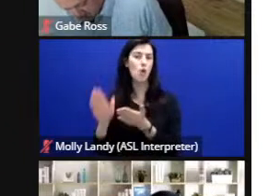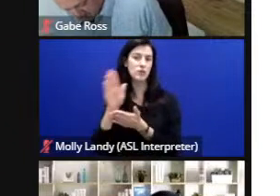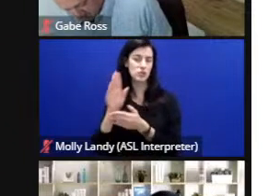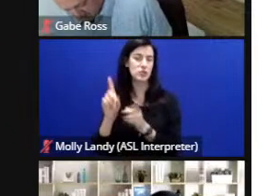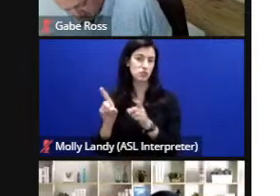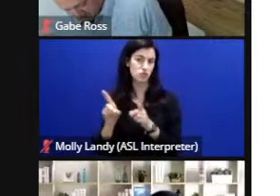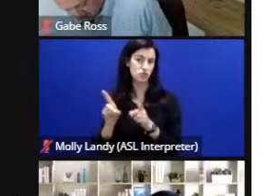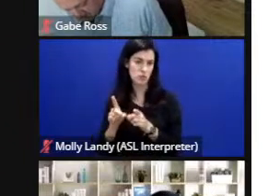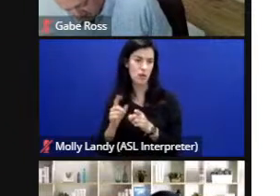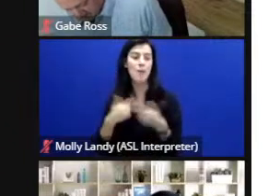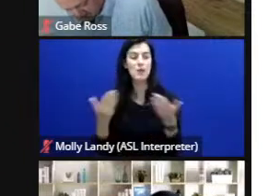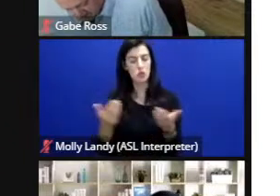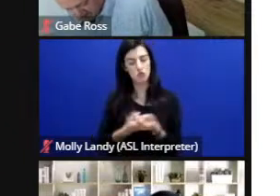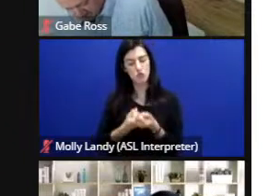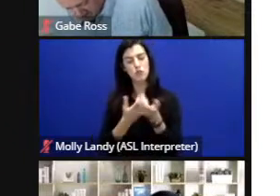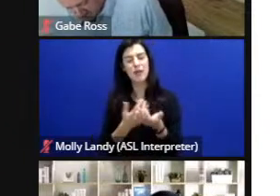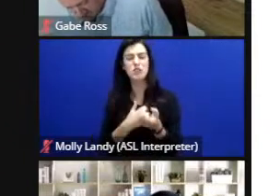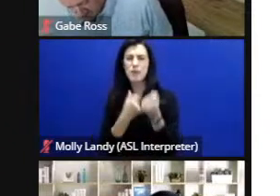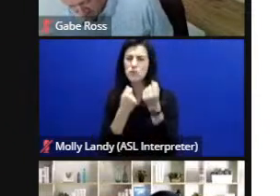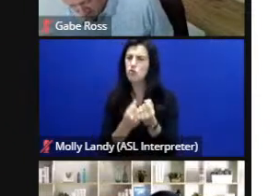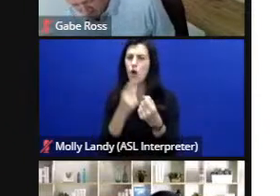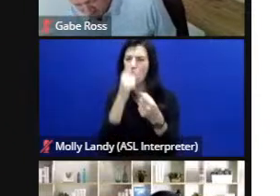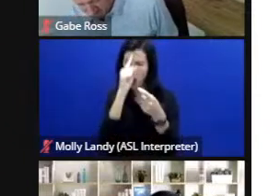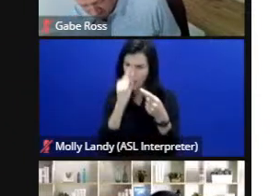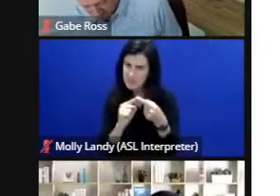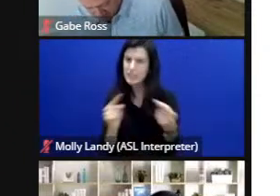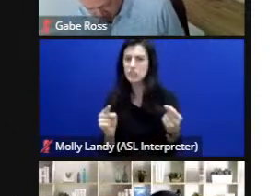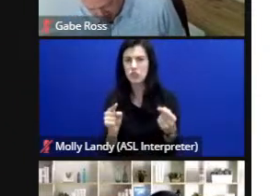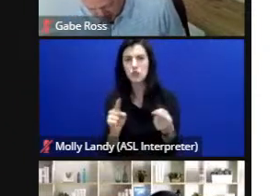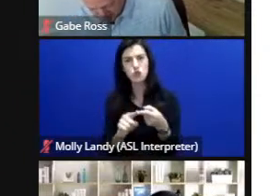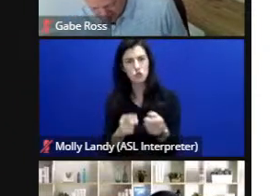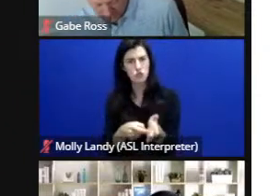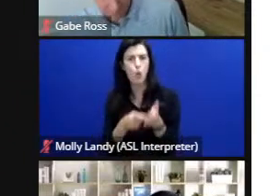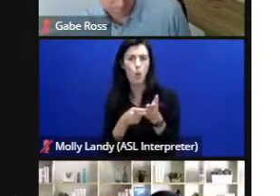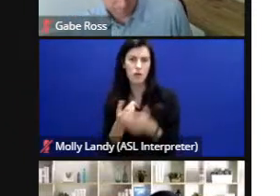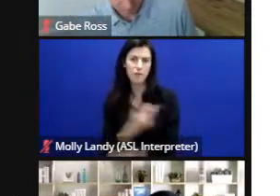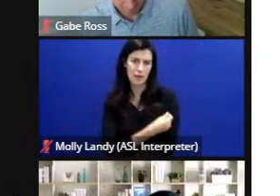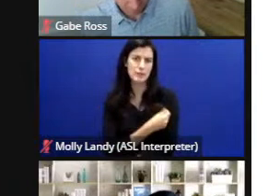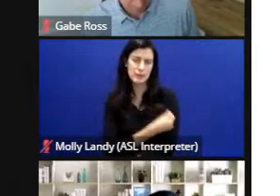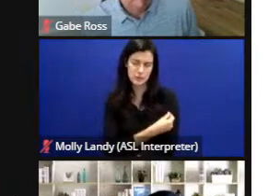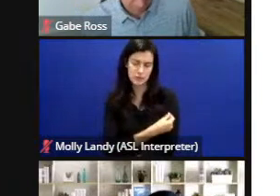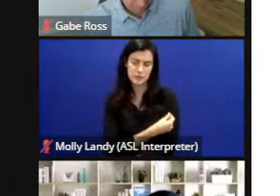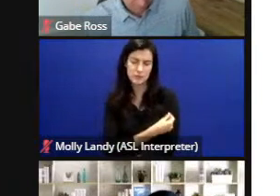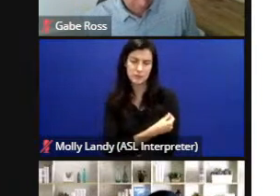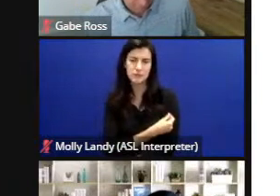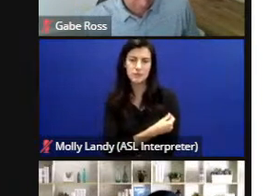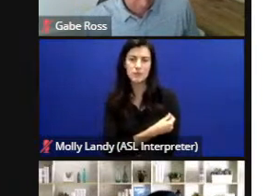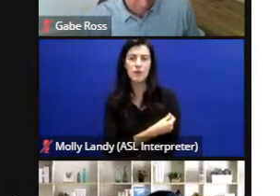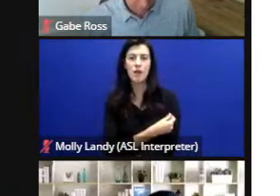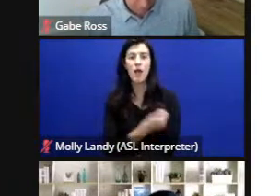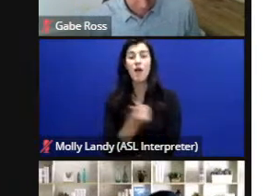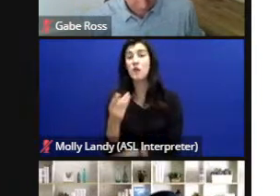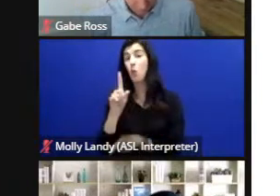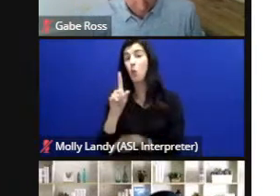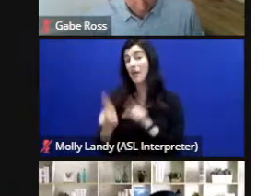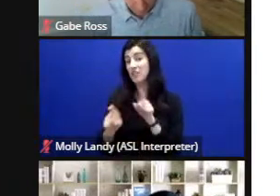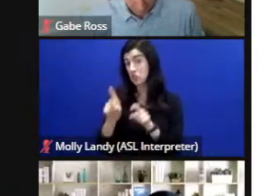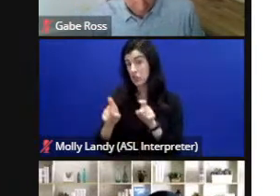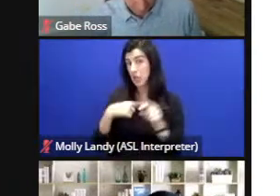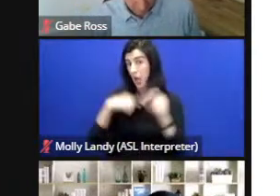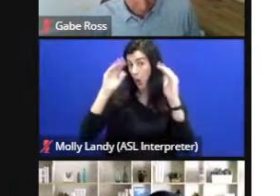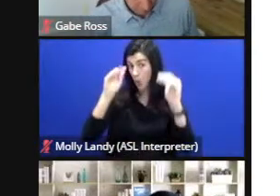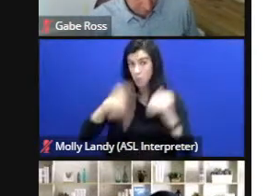my strong opposition to the vaccine requirement. And there's a couple of questions that I hope could be answered. One of them